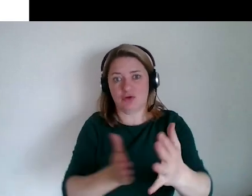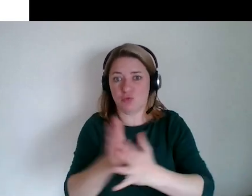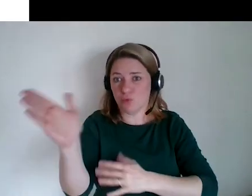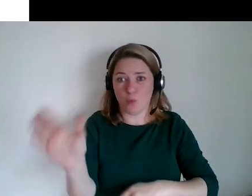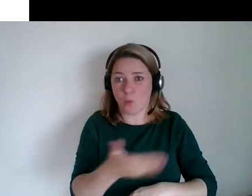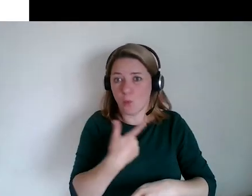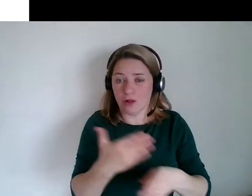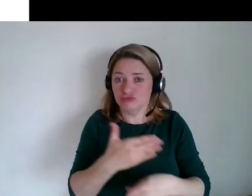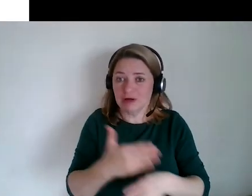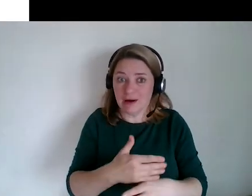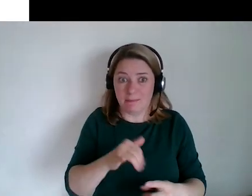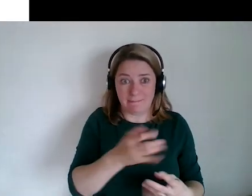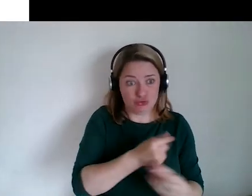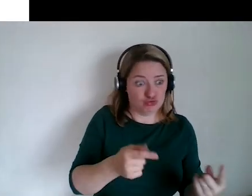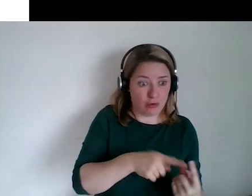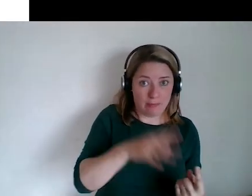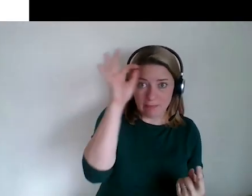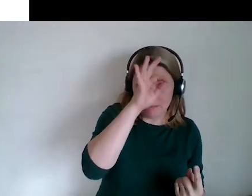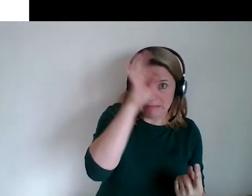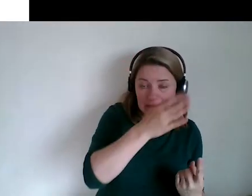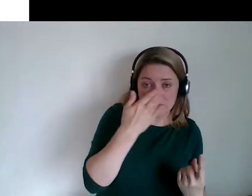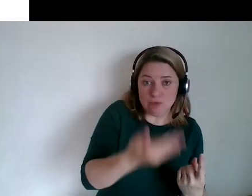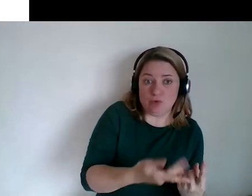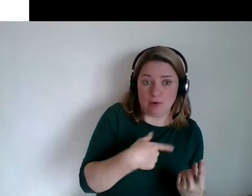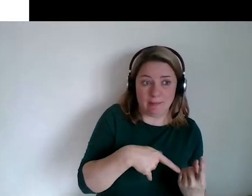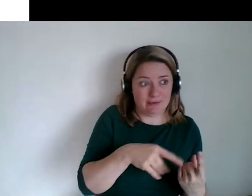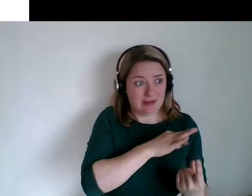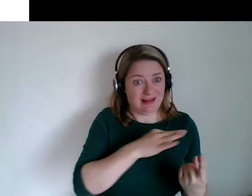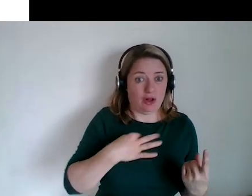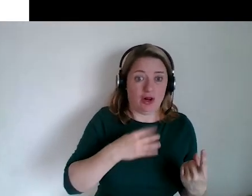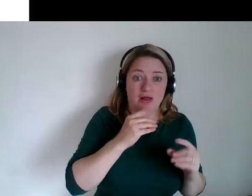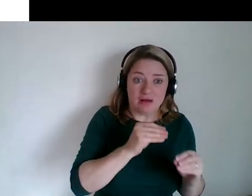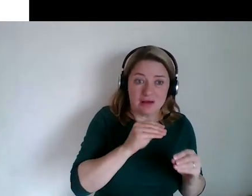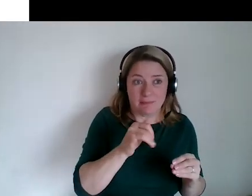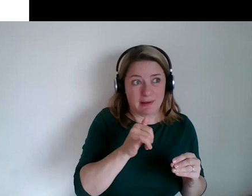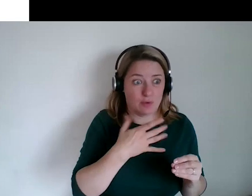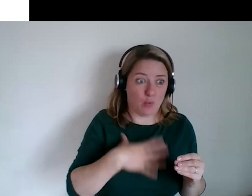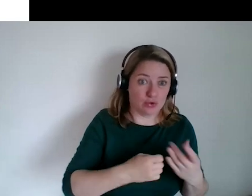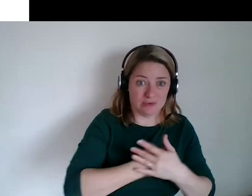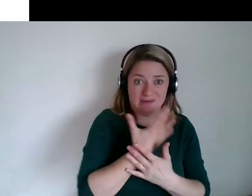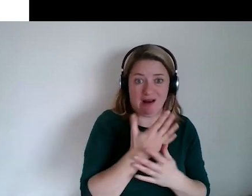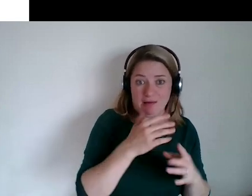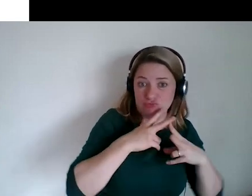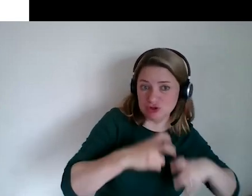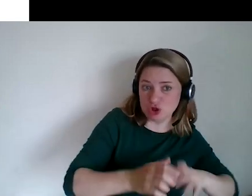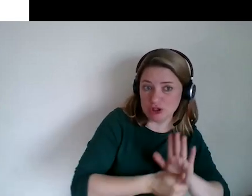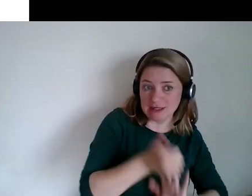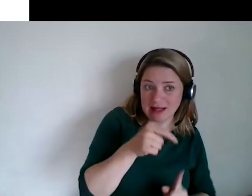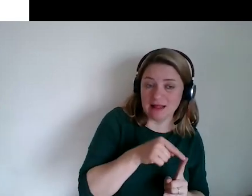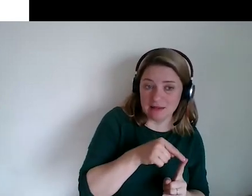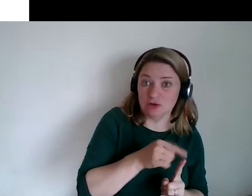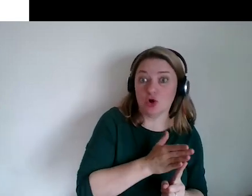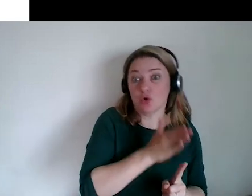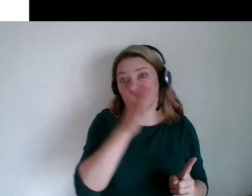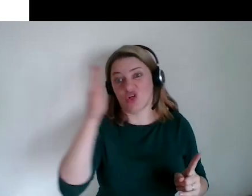pipeline, from those that may be totally naive to clinical education research, you want to develop core research skills, right through